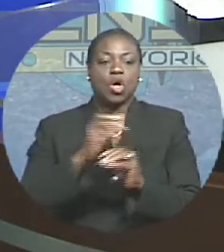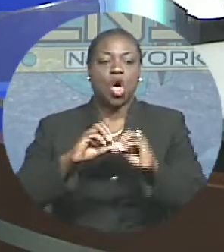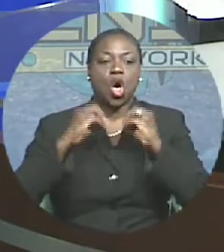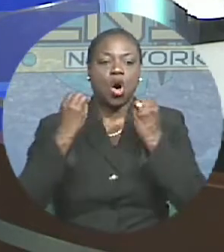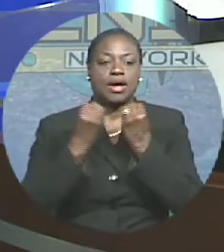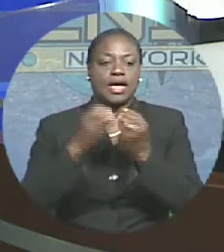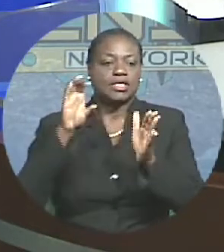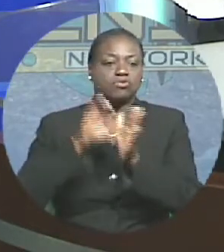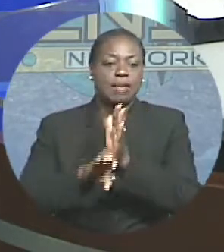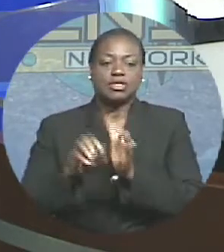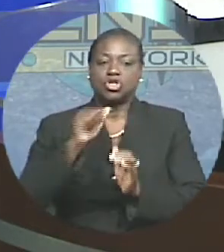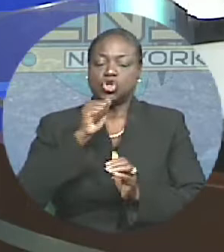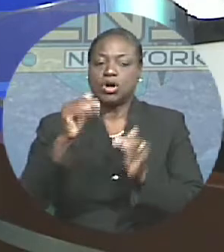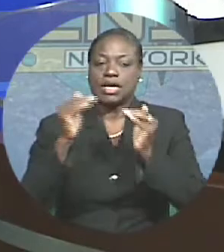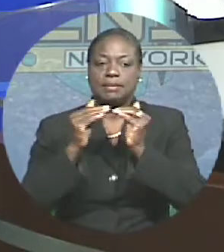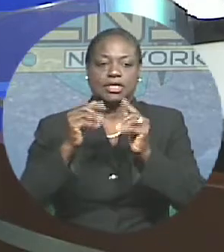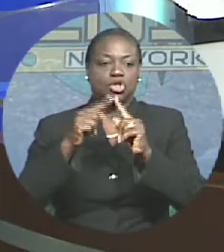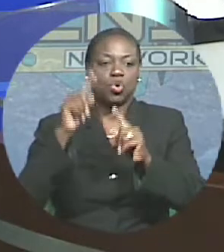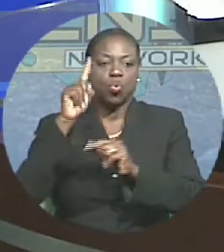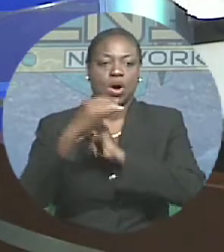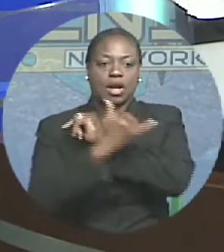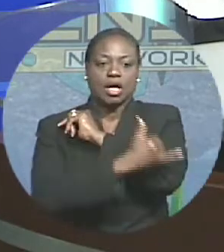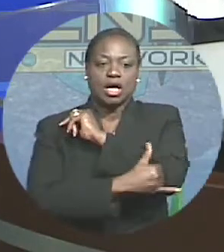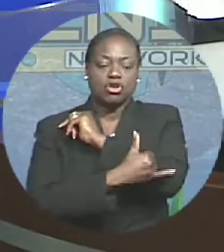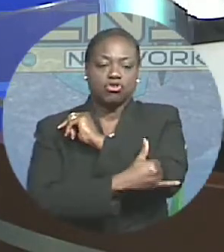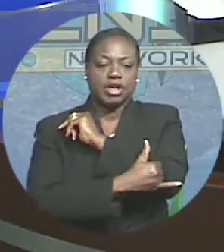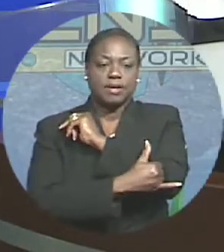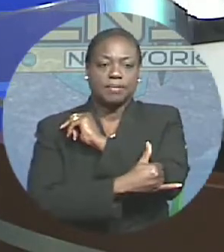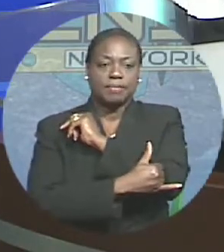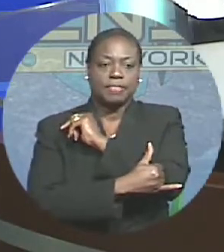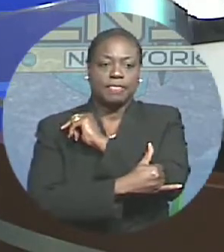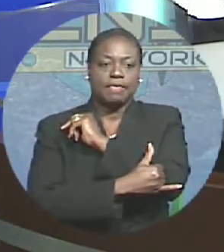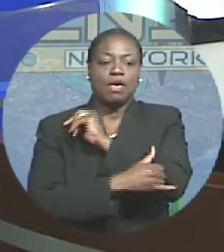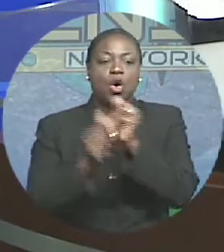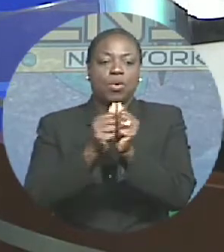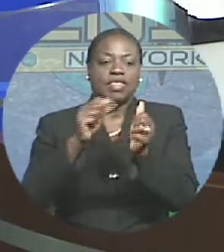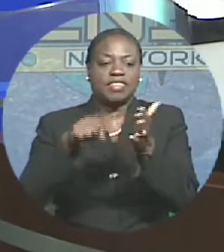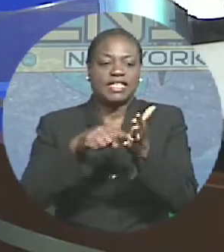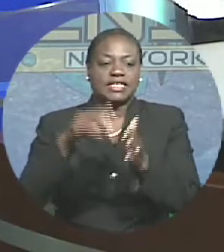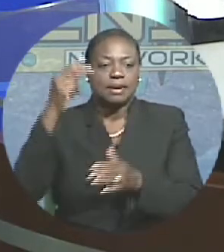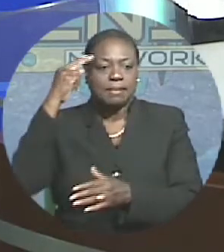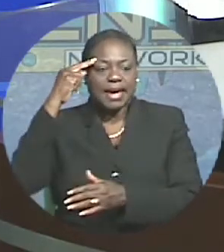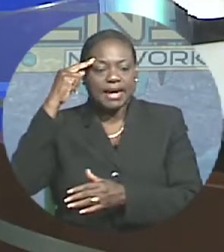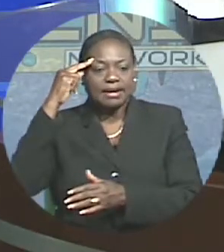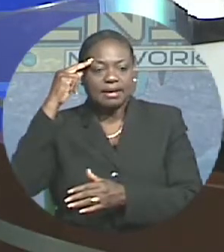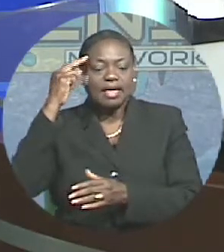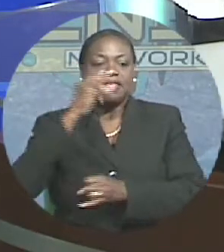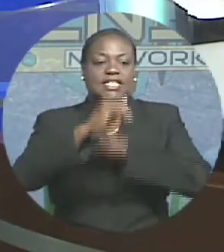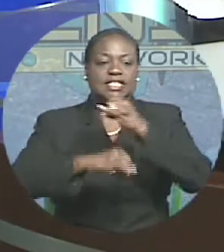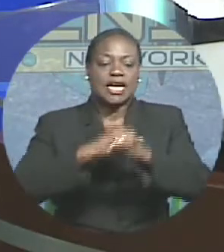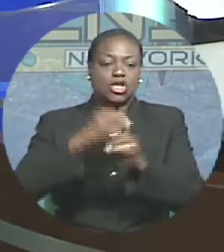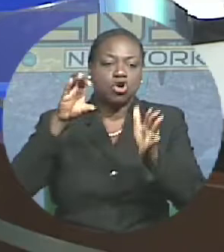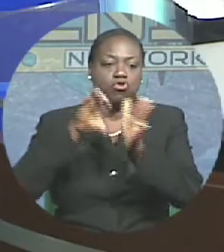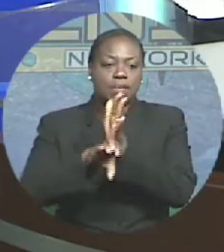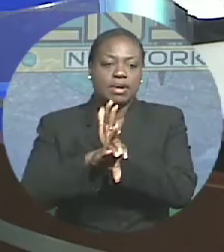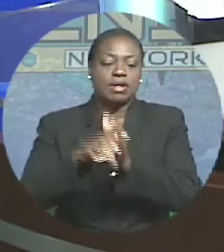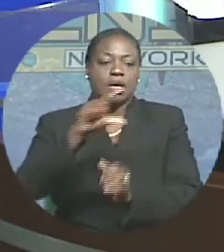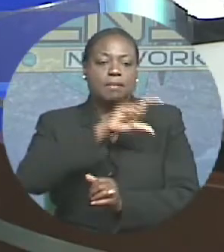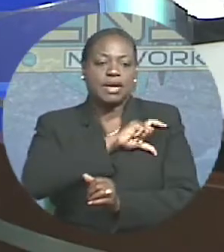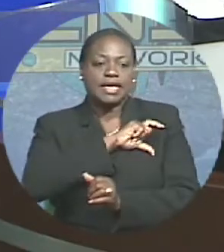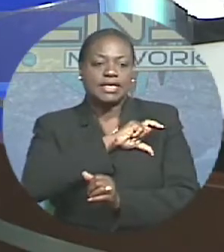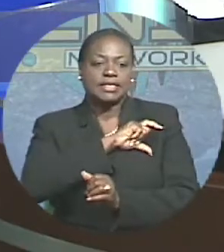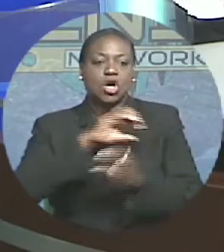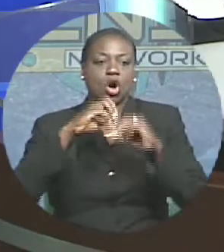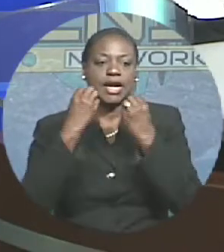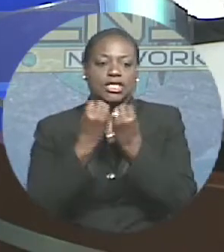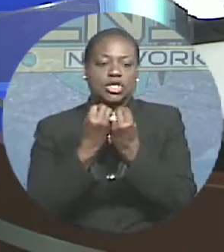not something that's limited to one country or jurisdiction. And with this in mind, the International Criminal Police Organization, or